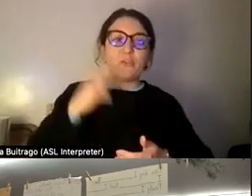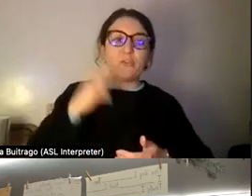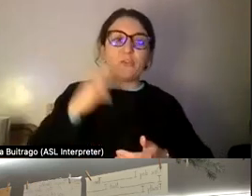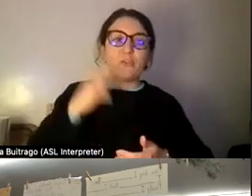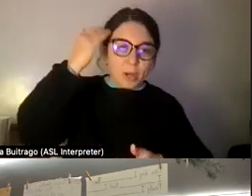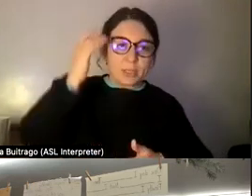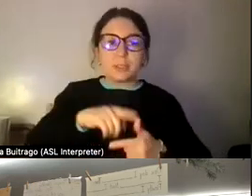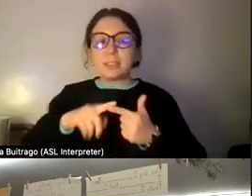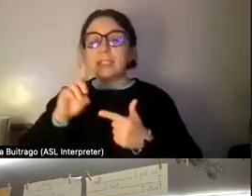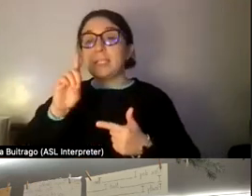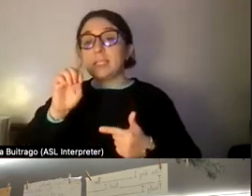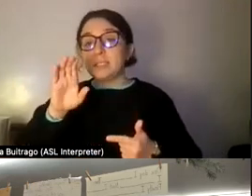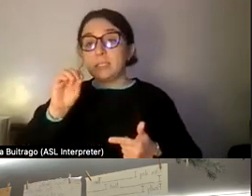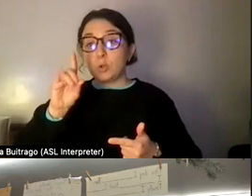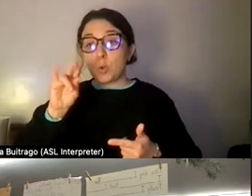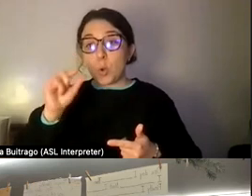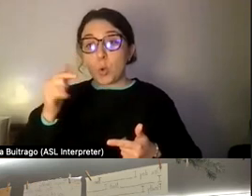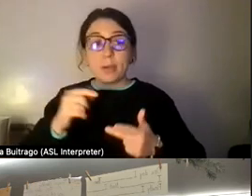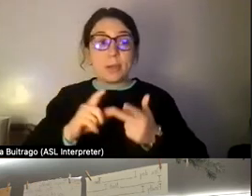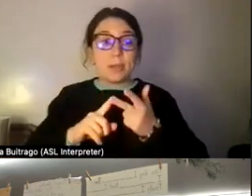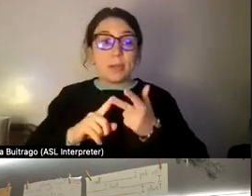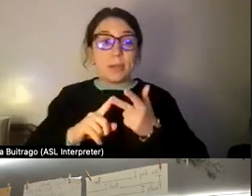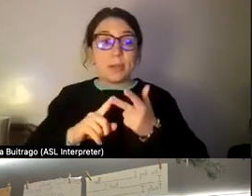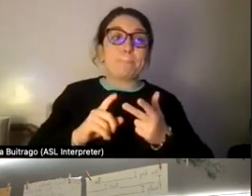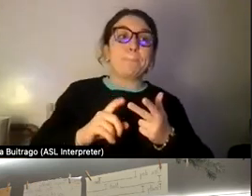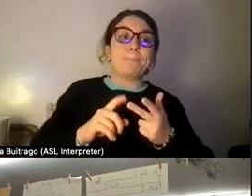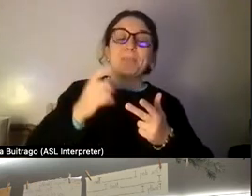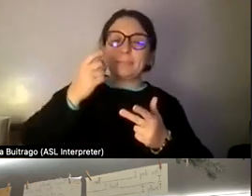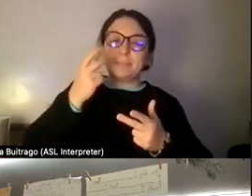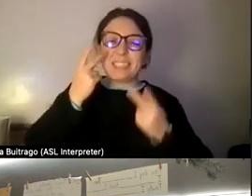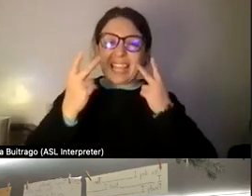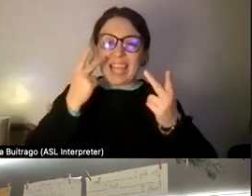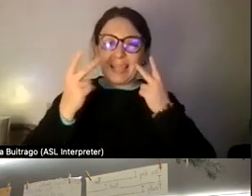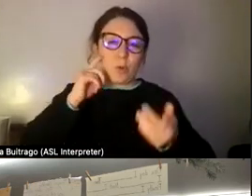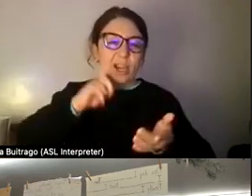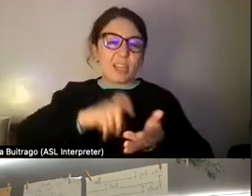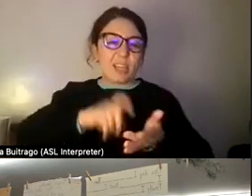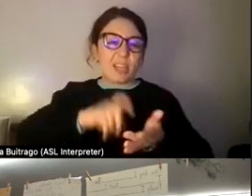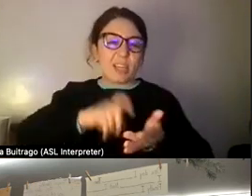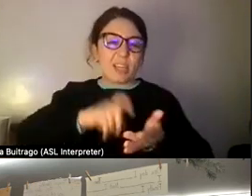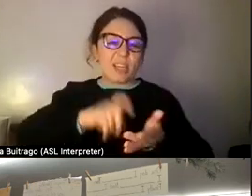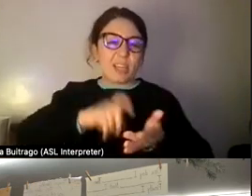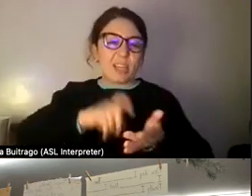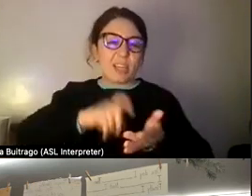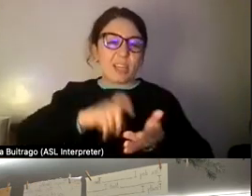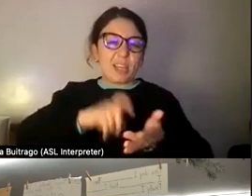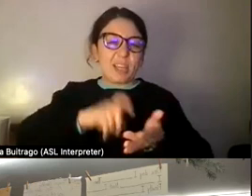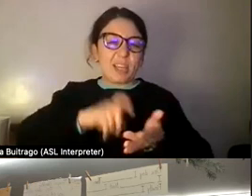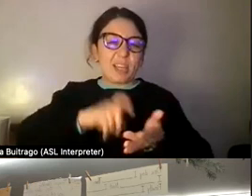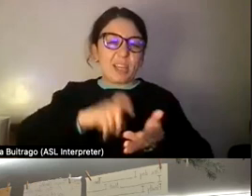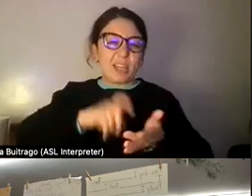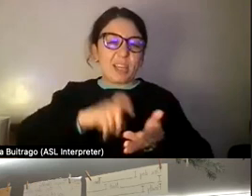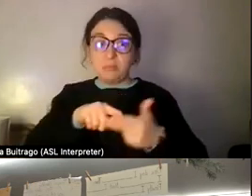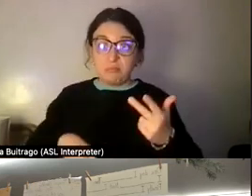for the letters, and sight recognition of familiar words. So there's all these components, and in order to become a